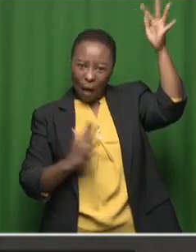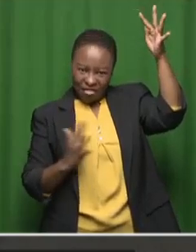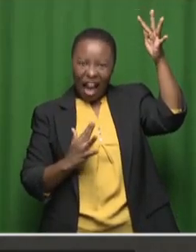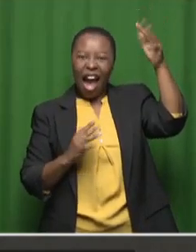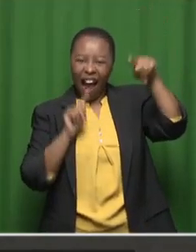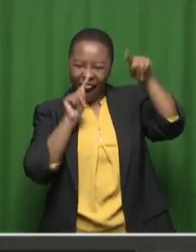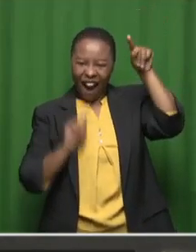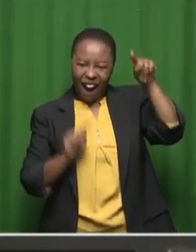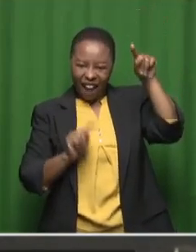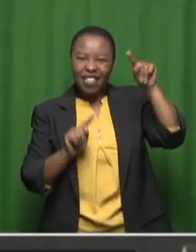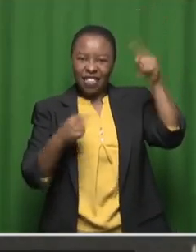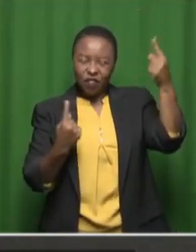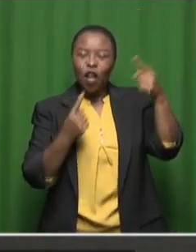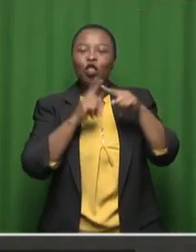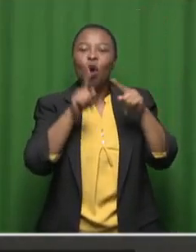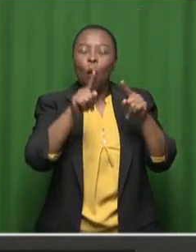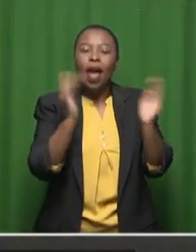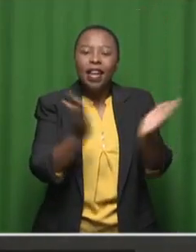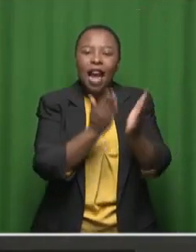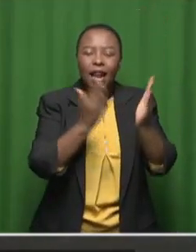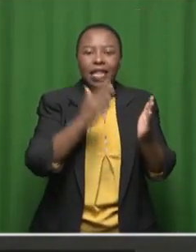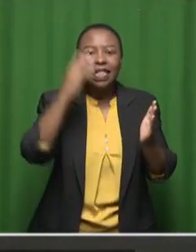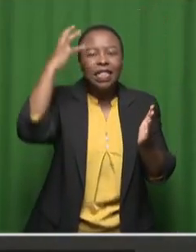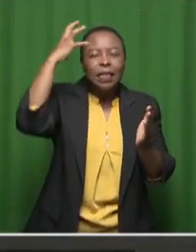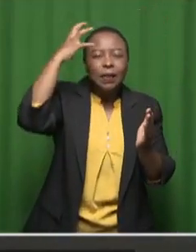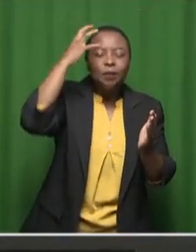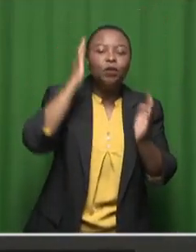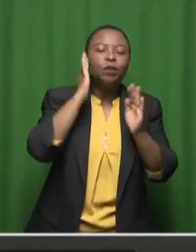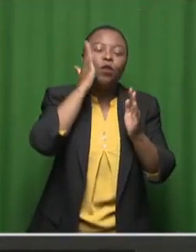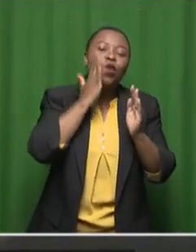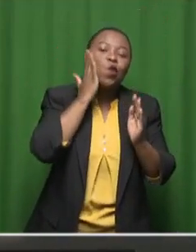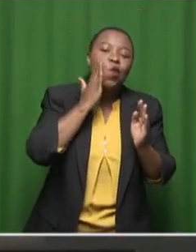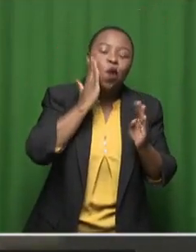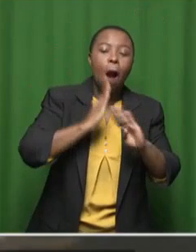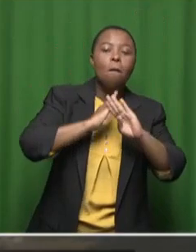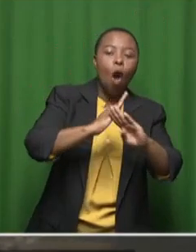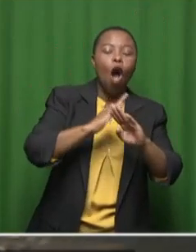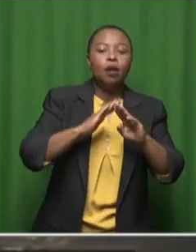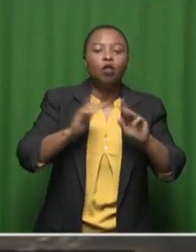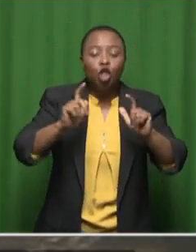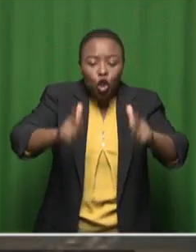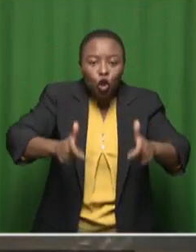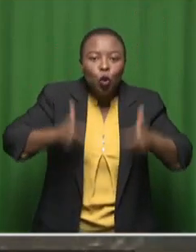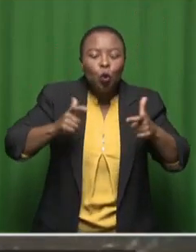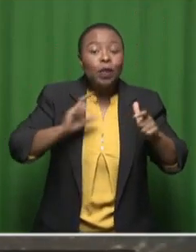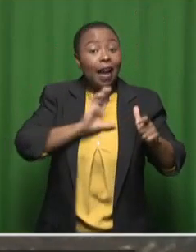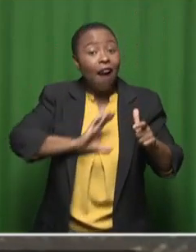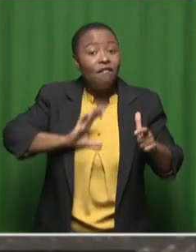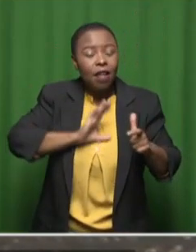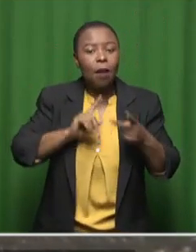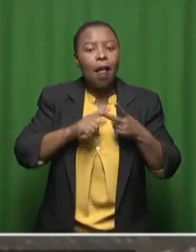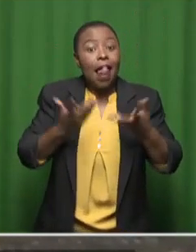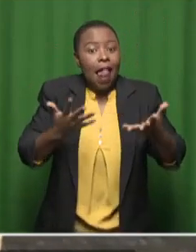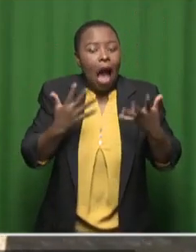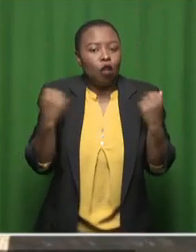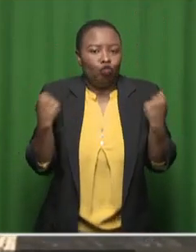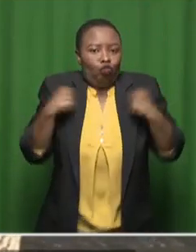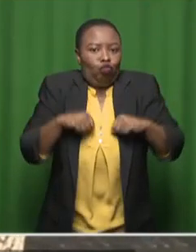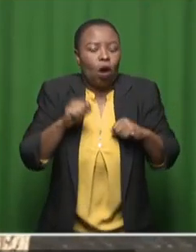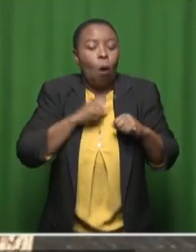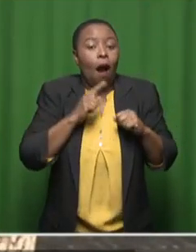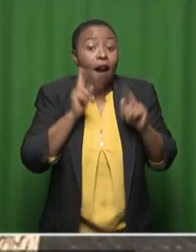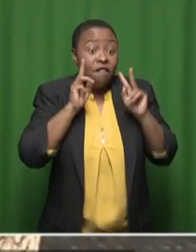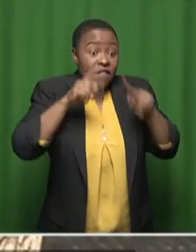year, to wear sunblock, wear comfortable shoes, always bring a light jacket along when you visit Table